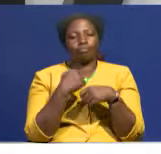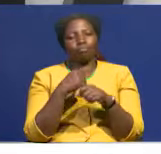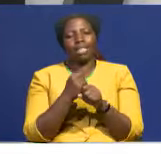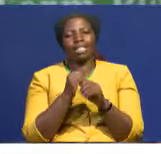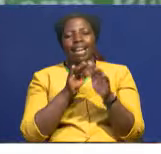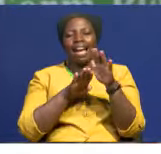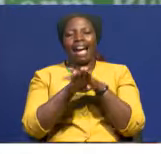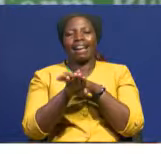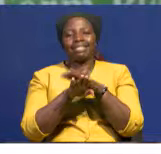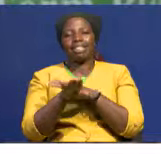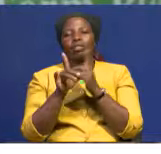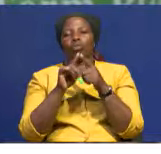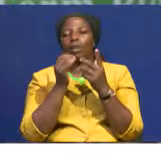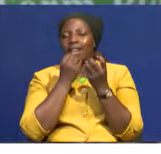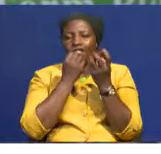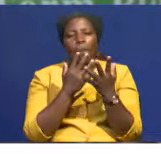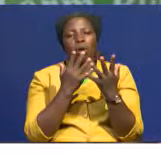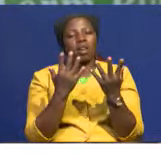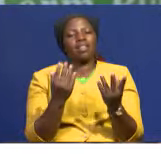reports.